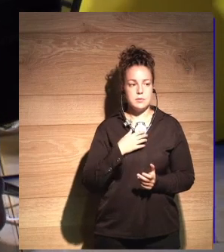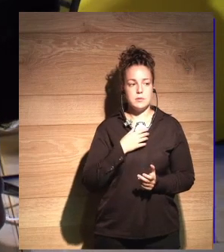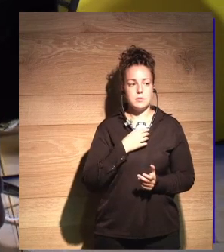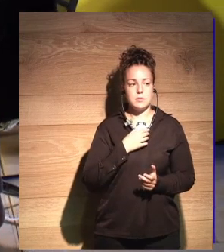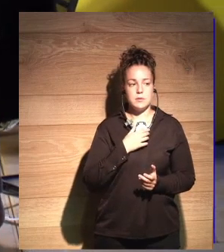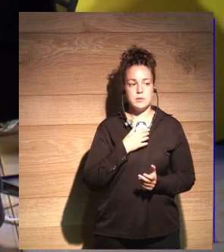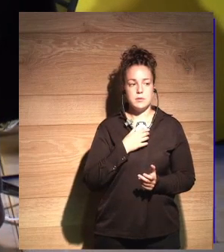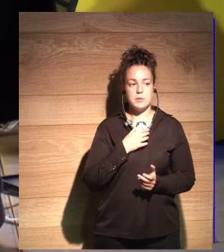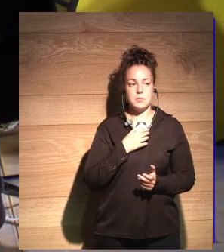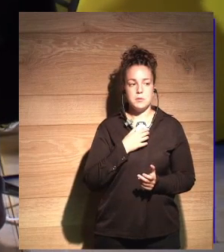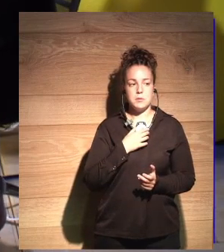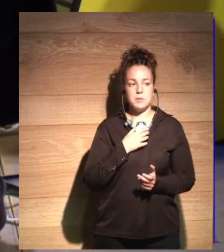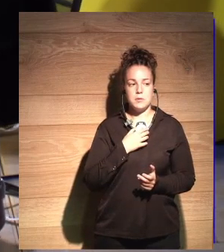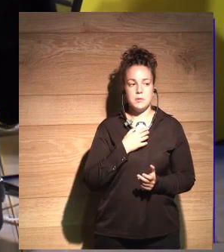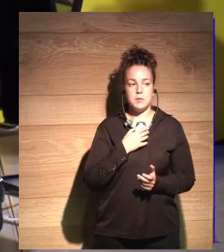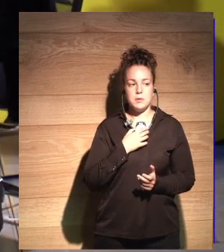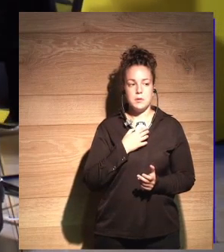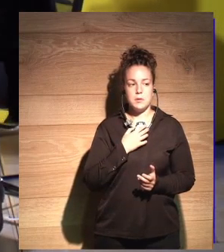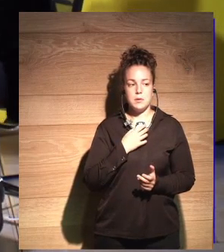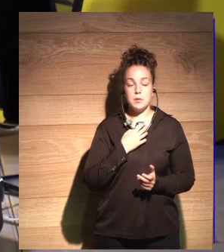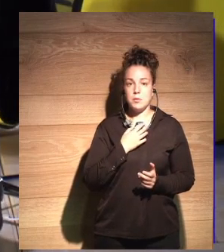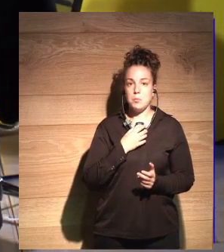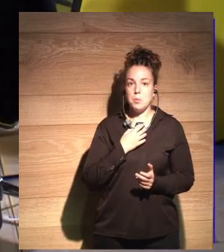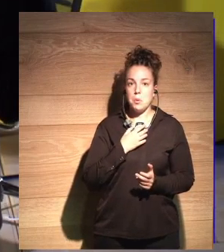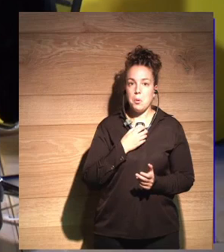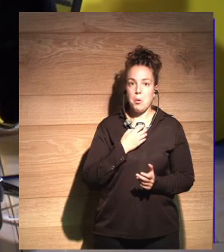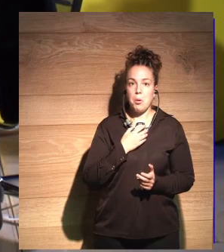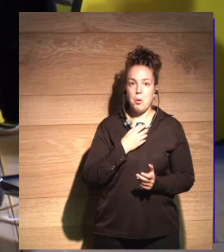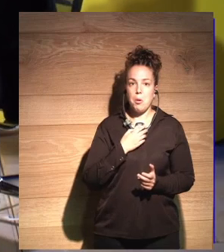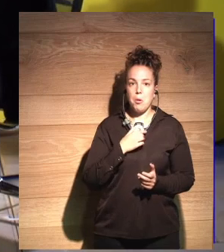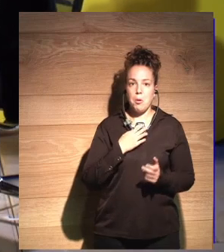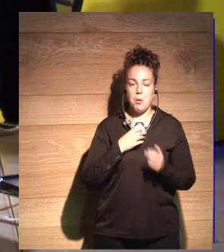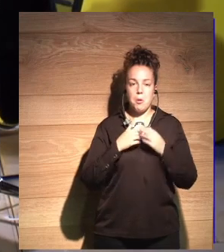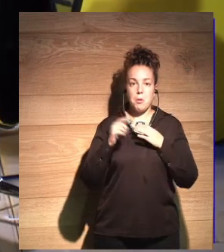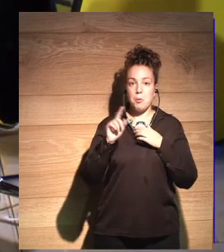No, you couldn't. I mean, my point, I don't know.